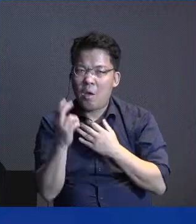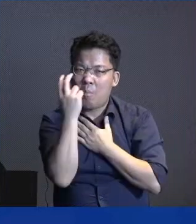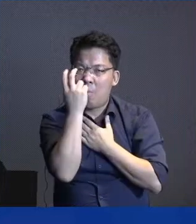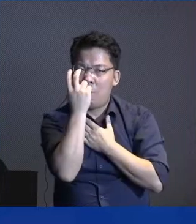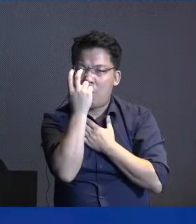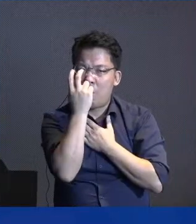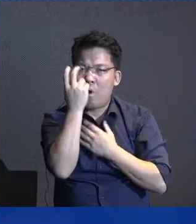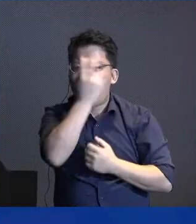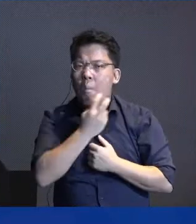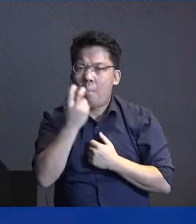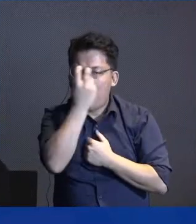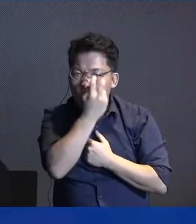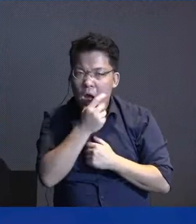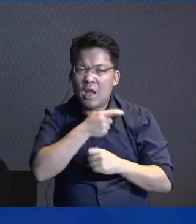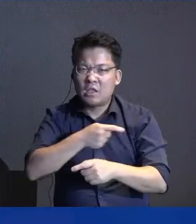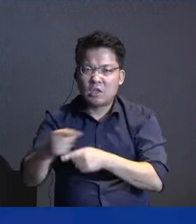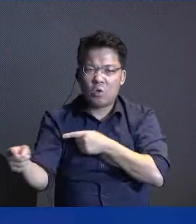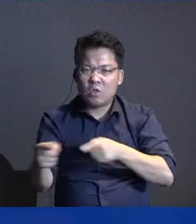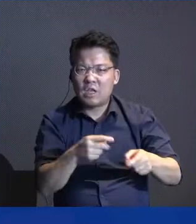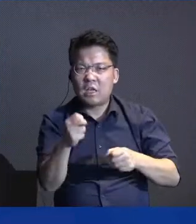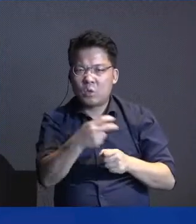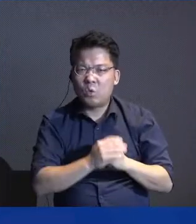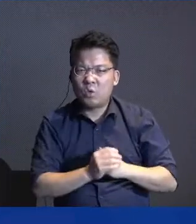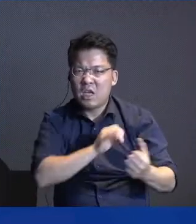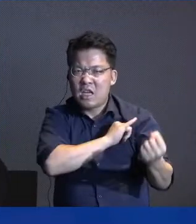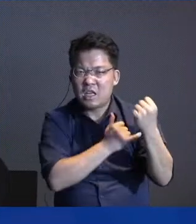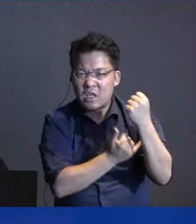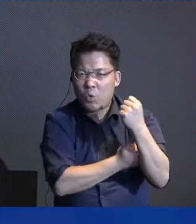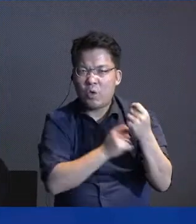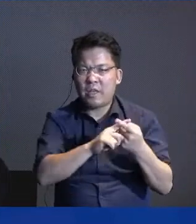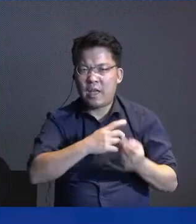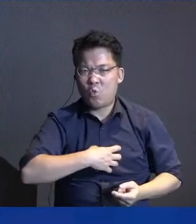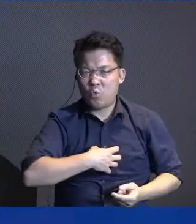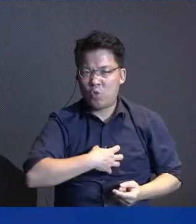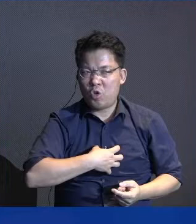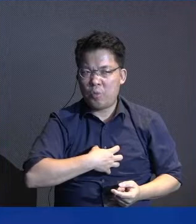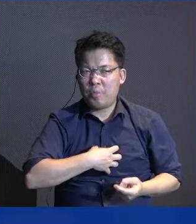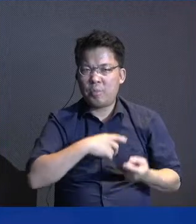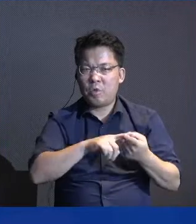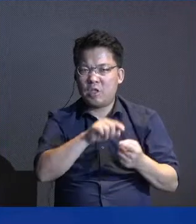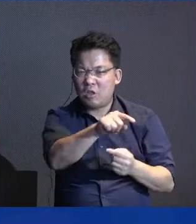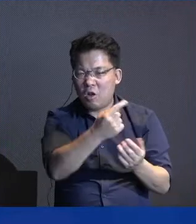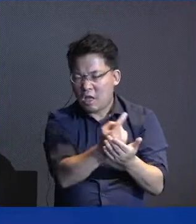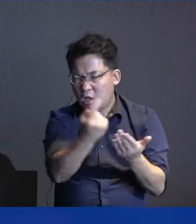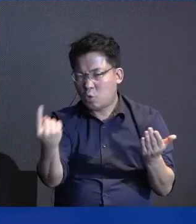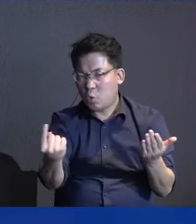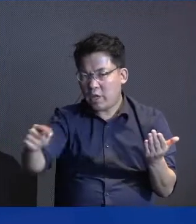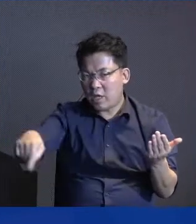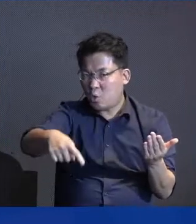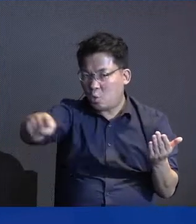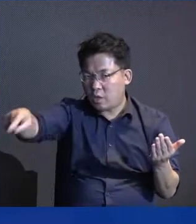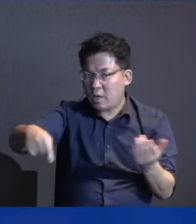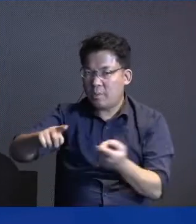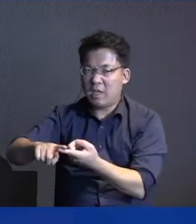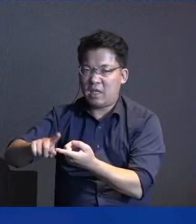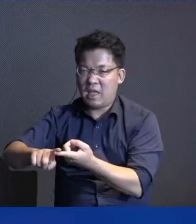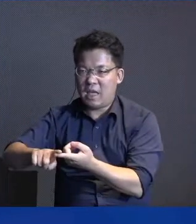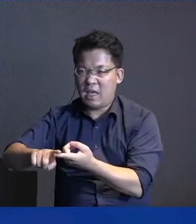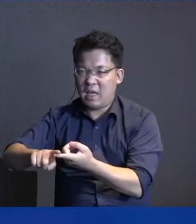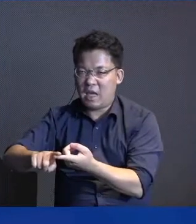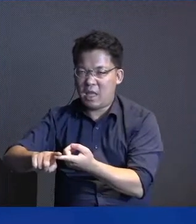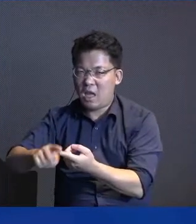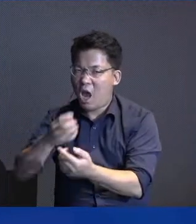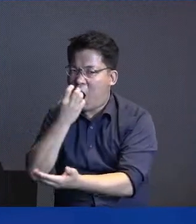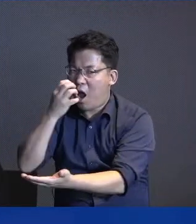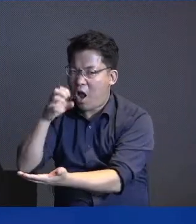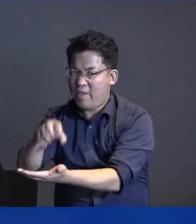crisis, stigma related to mental health and vulnerable population, change in the family structure, which becomes very important when